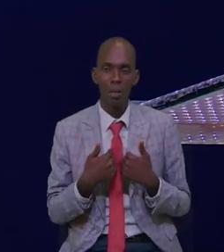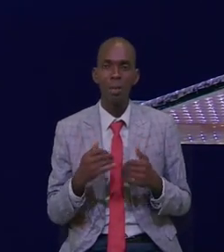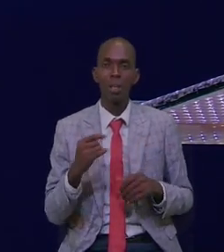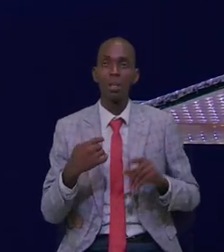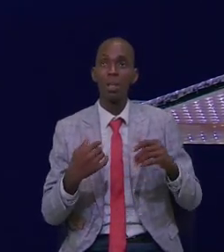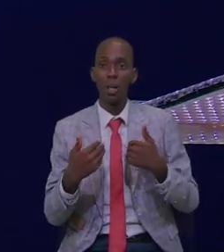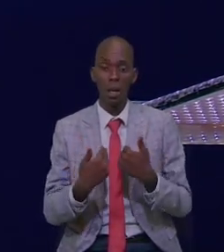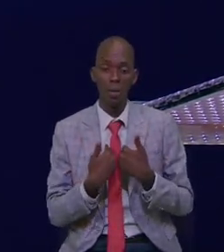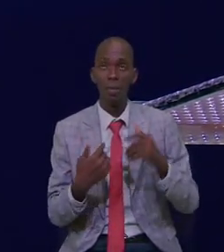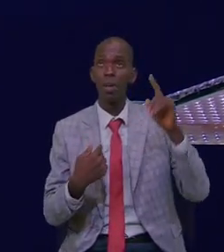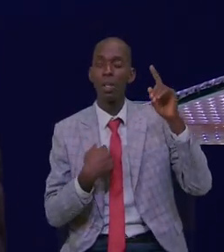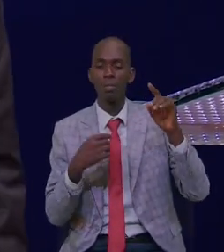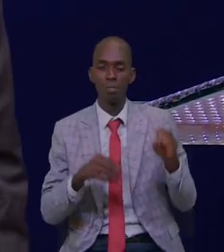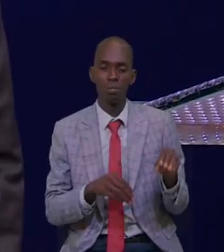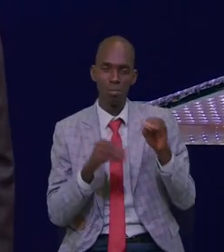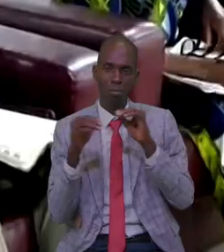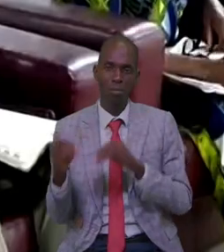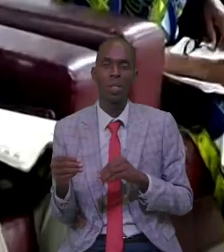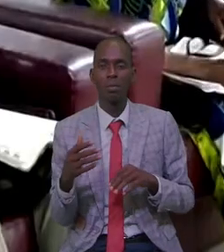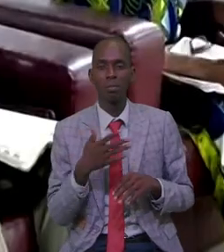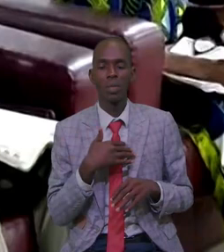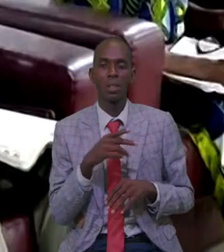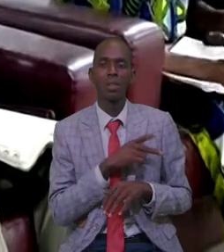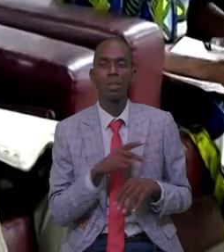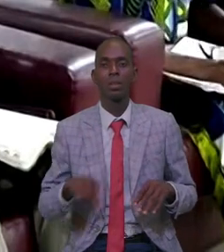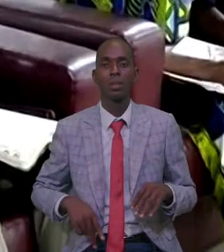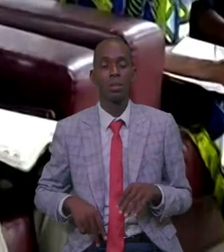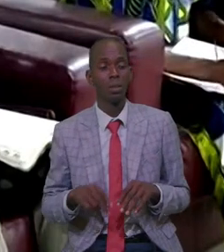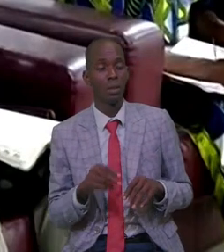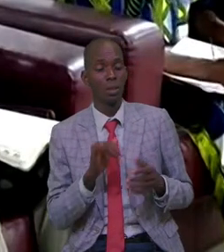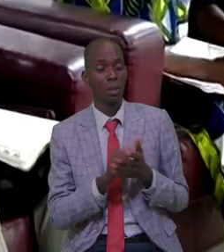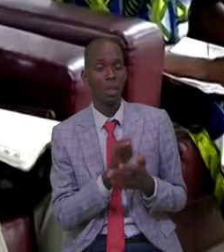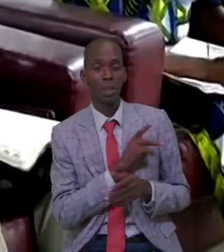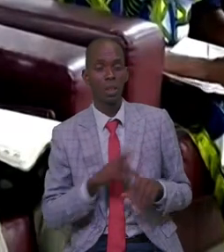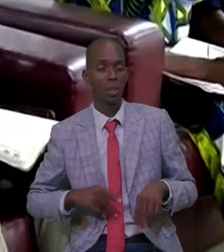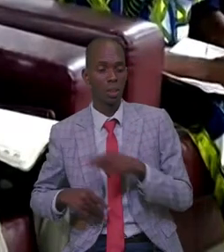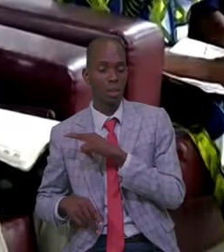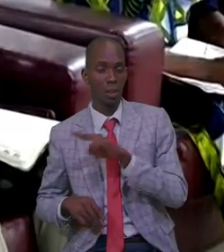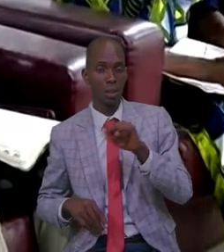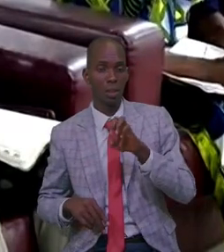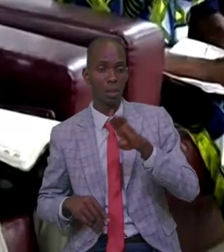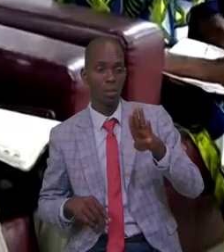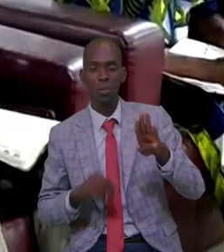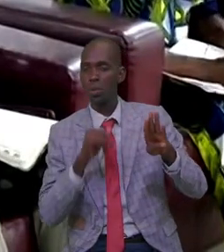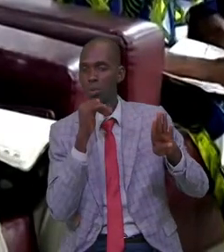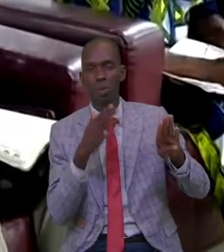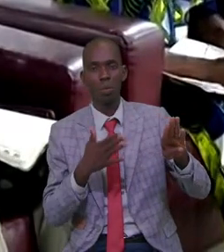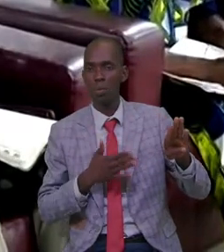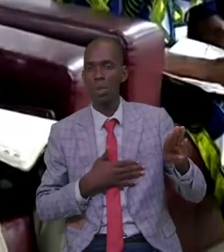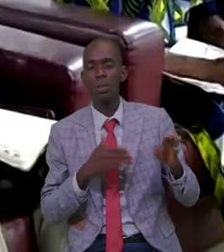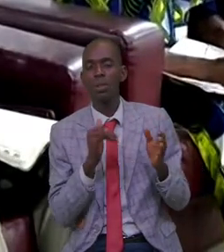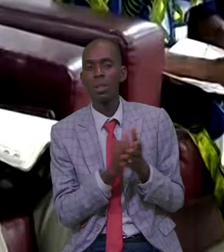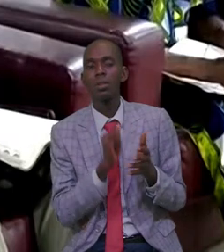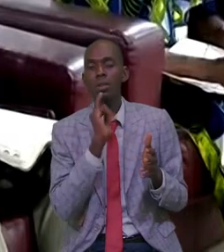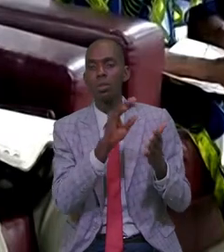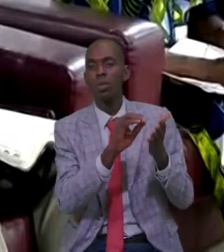my king, that Nebuchadnezzar, that's not mine, that's not mine. He's ruling by his own ideology. And